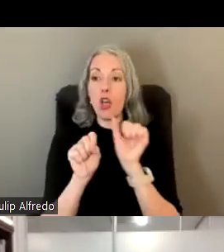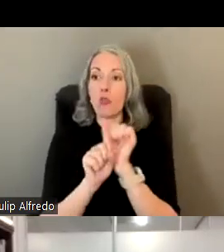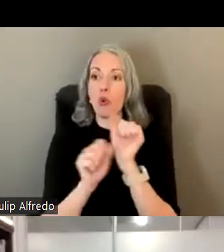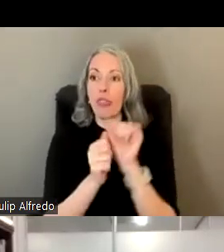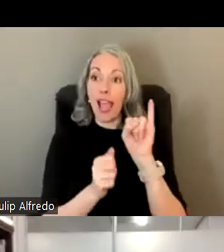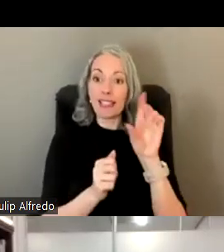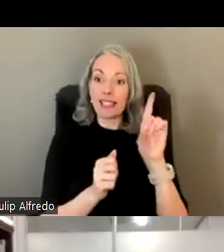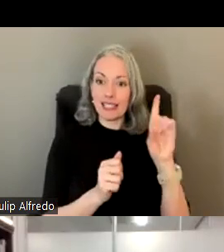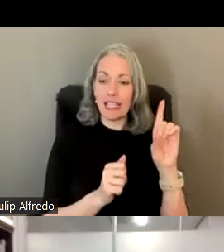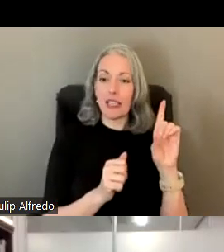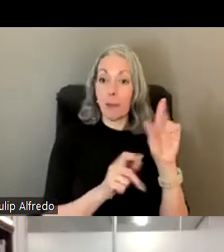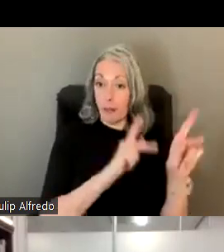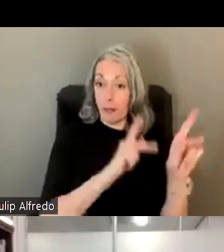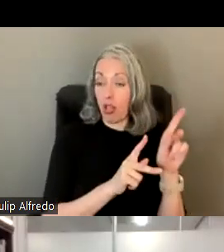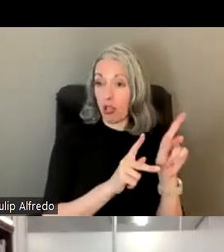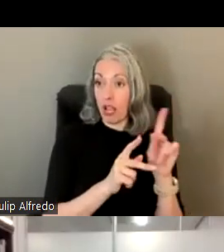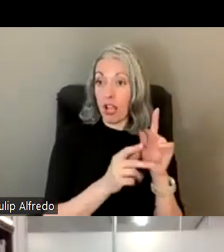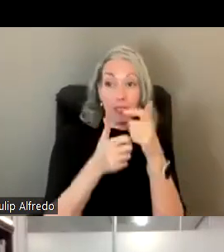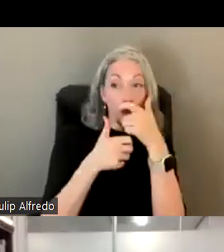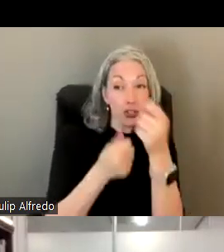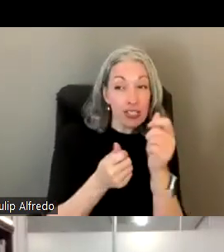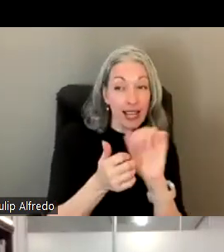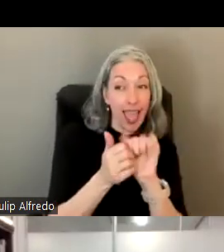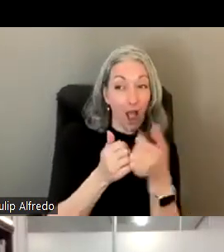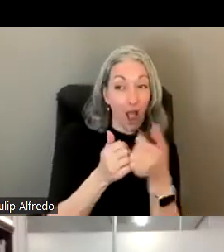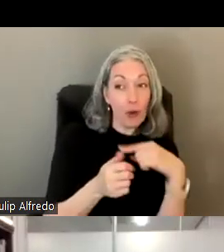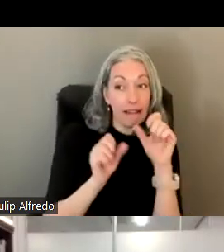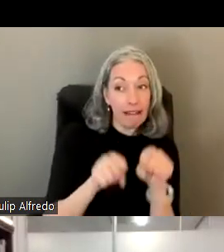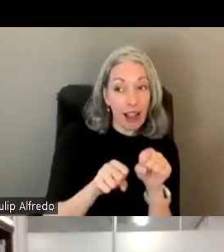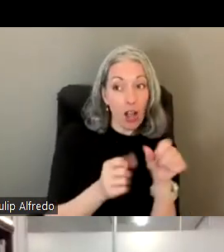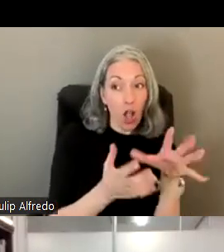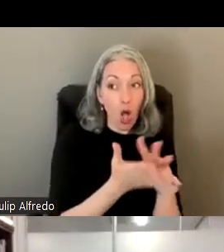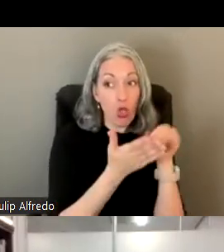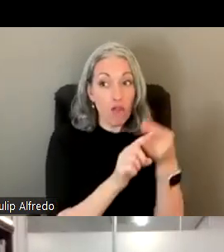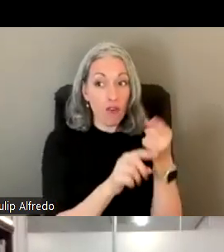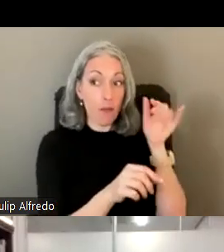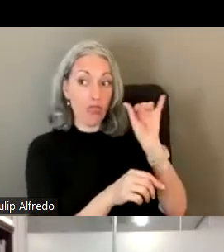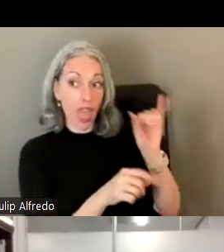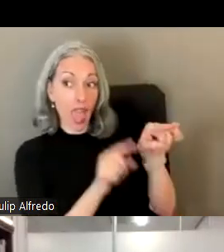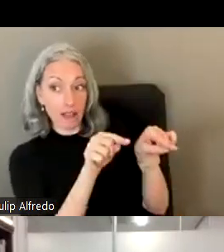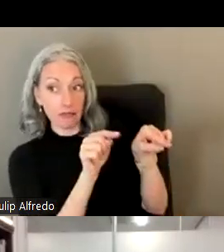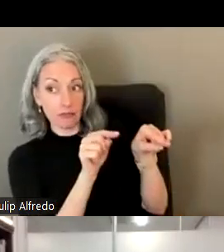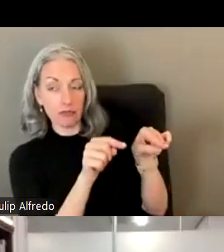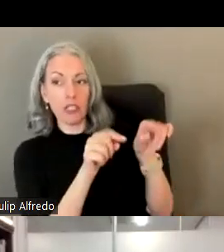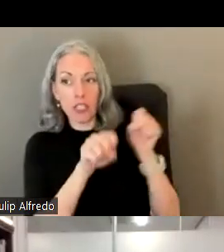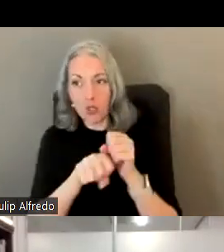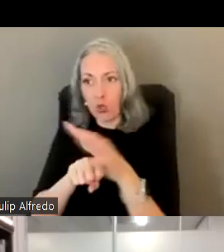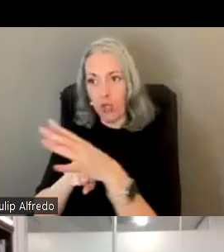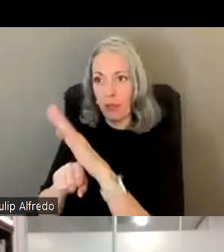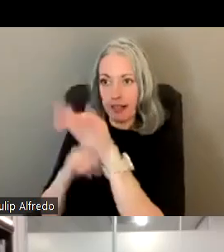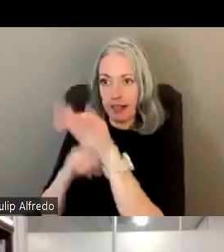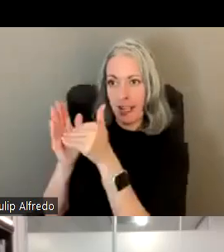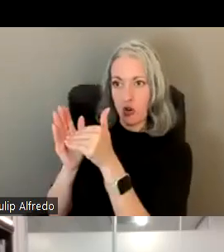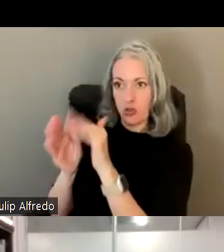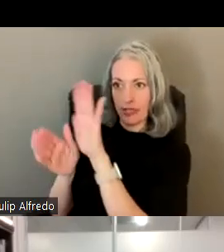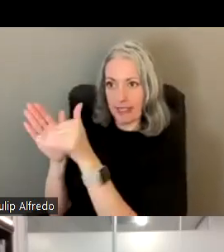IDD population, and they were interested in how we could take kind of the learnings from what we've done to that to impact all the centers. So I mean,